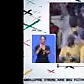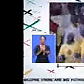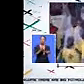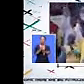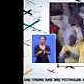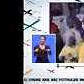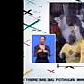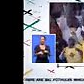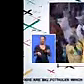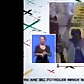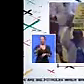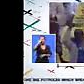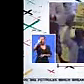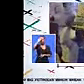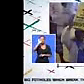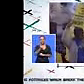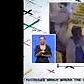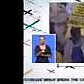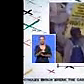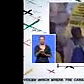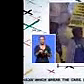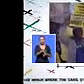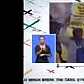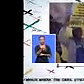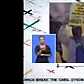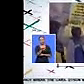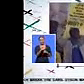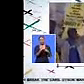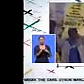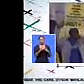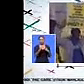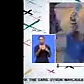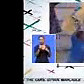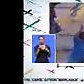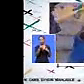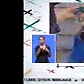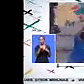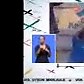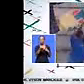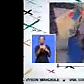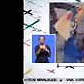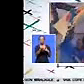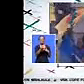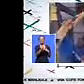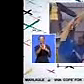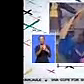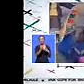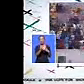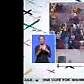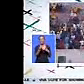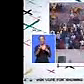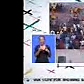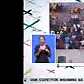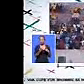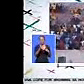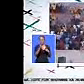Nelson Mandela Bay Metropole. The DA and COPE have launched intense campaigns here, while the UDM is contesting all